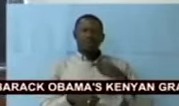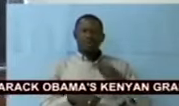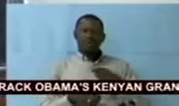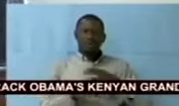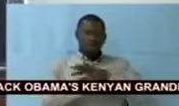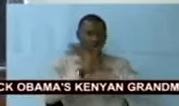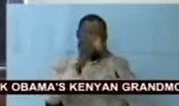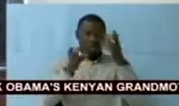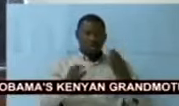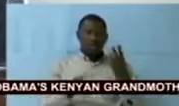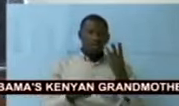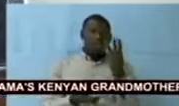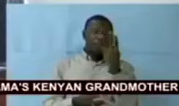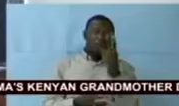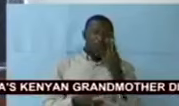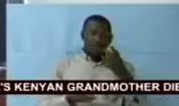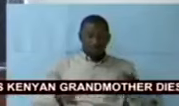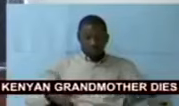one? Only